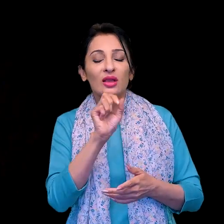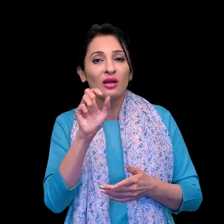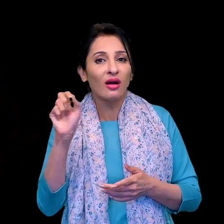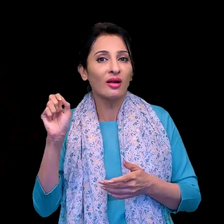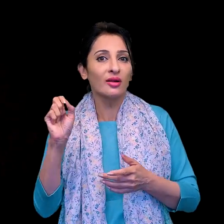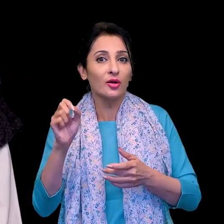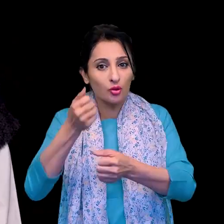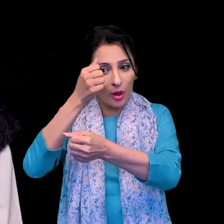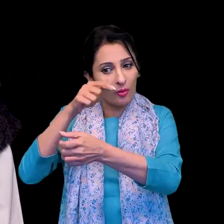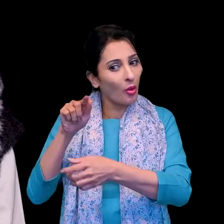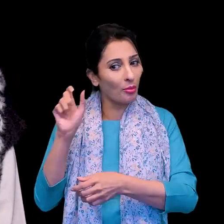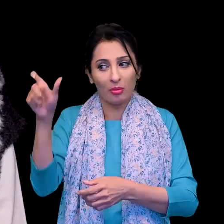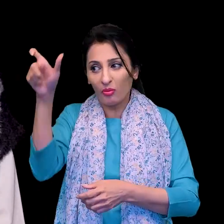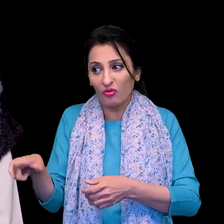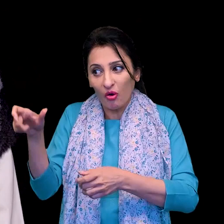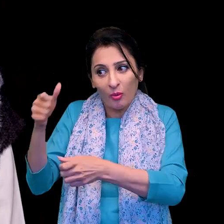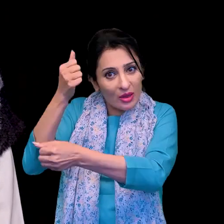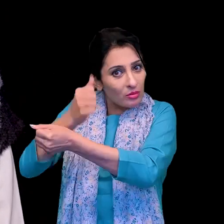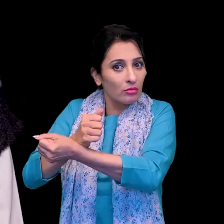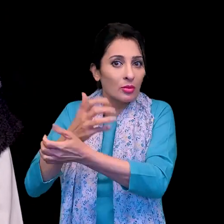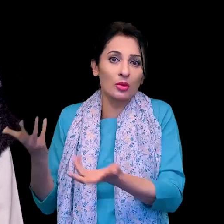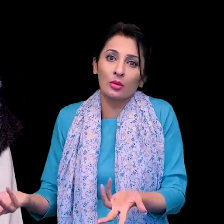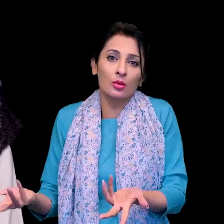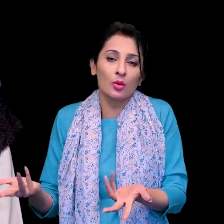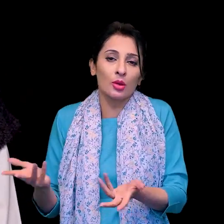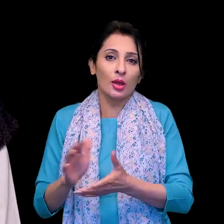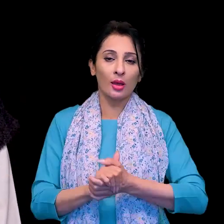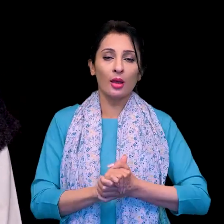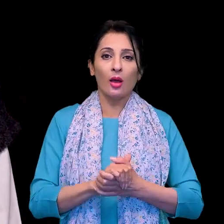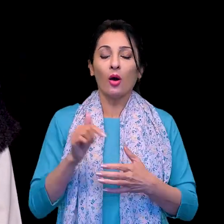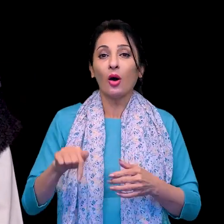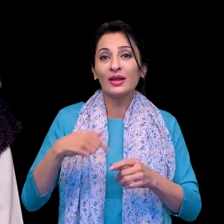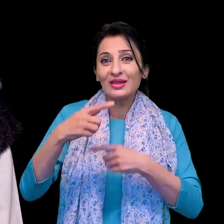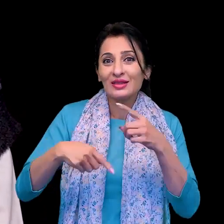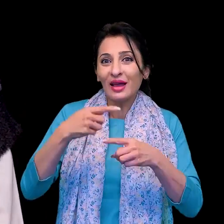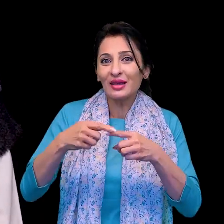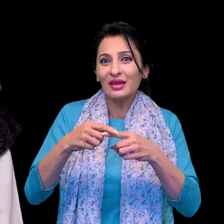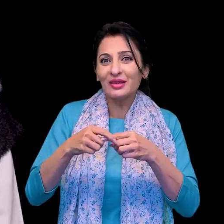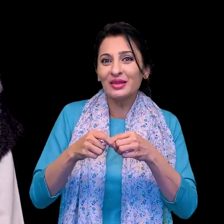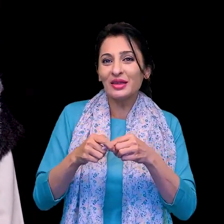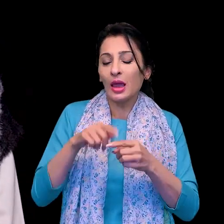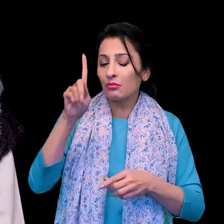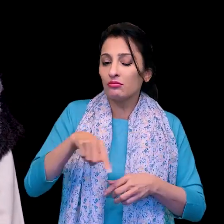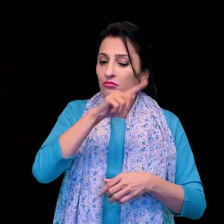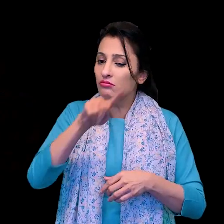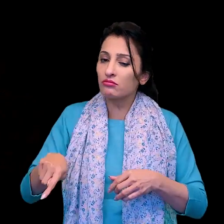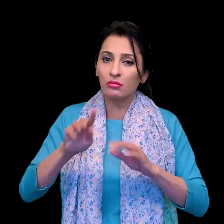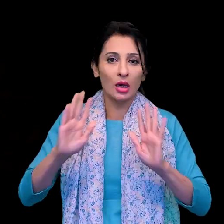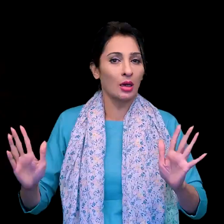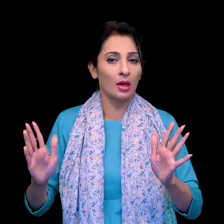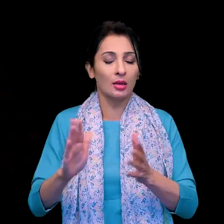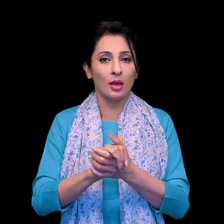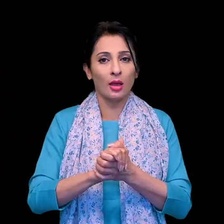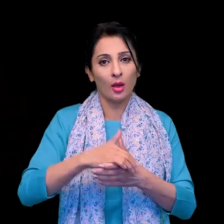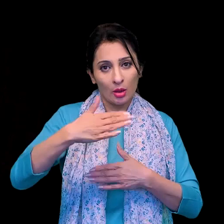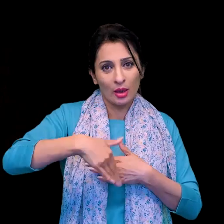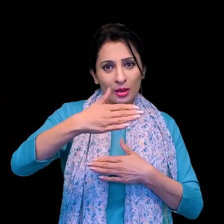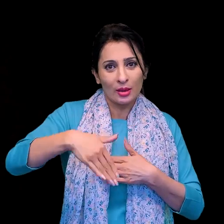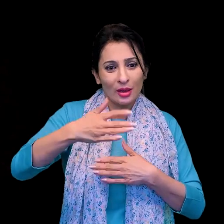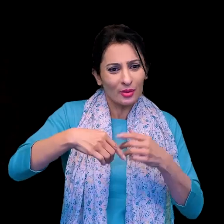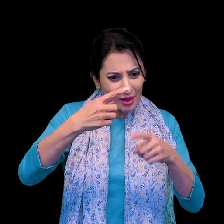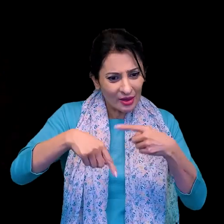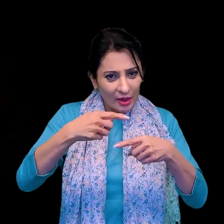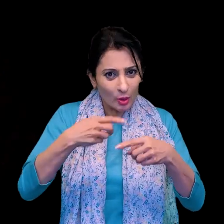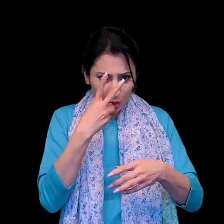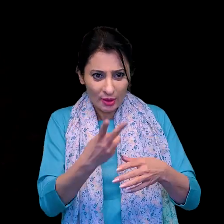be imprisoned. I personally believe that it is because of this cycle that this injustice occurs. If, moving on to